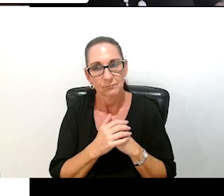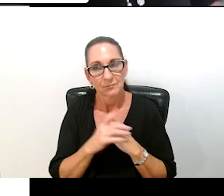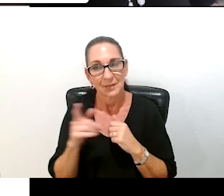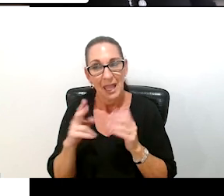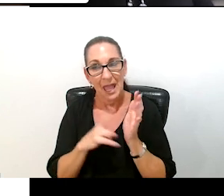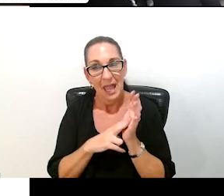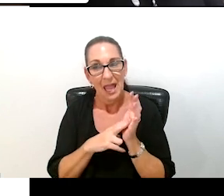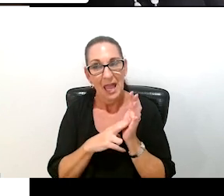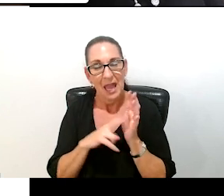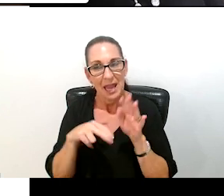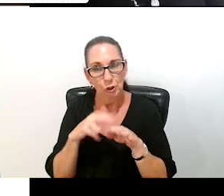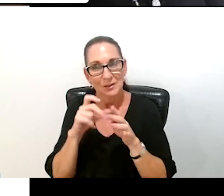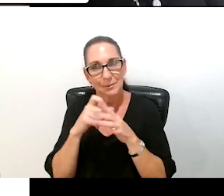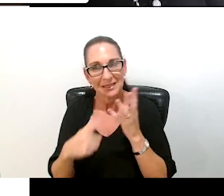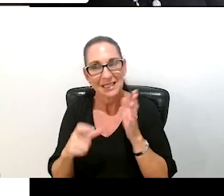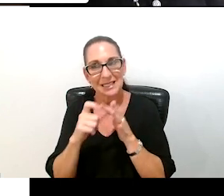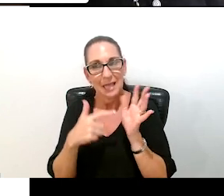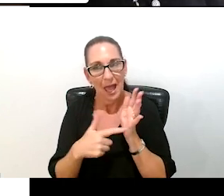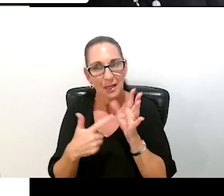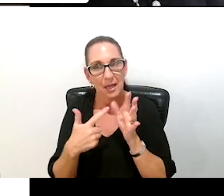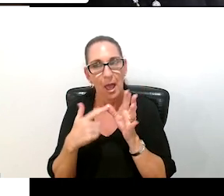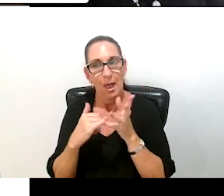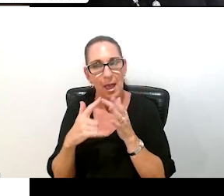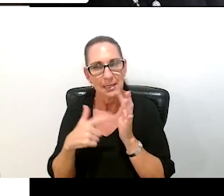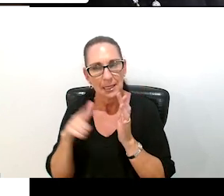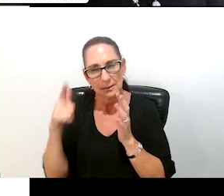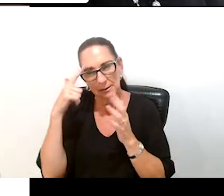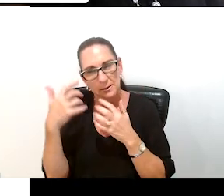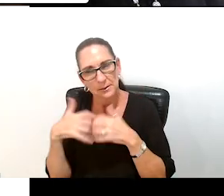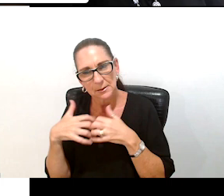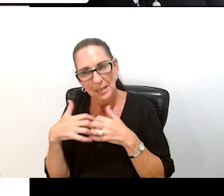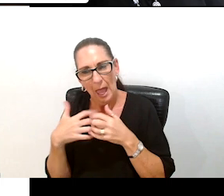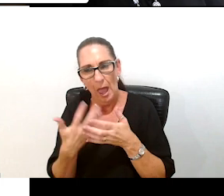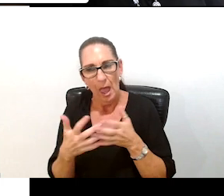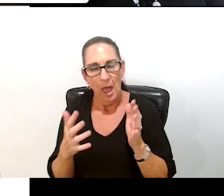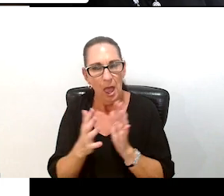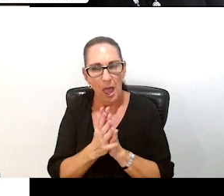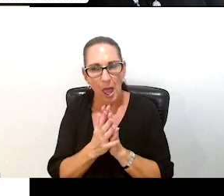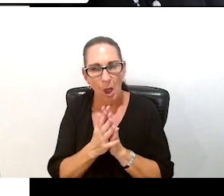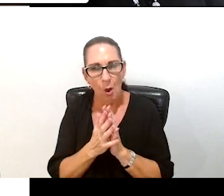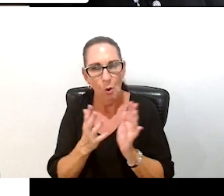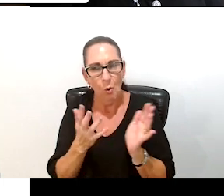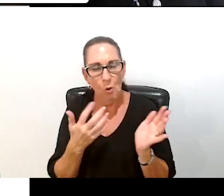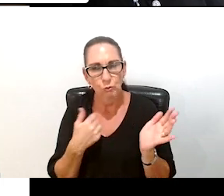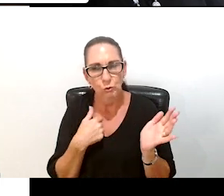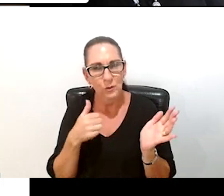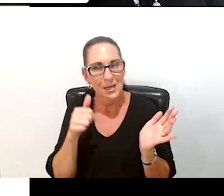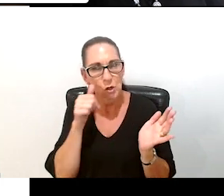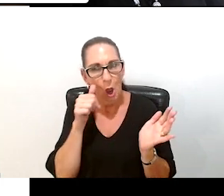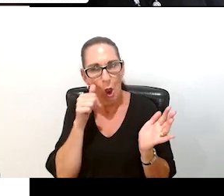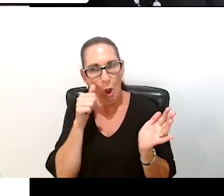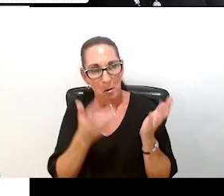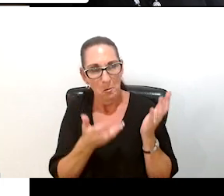National Disability Data Asset has done a lot of thinking about how we know if the data, how do we know if